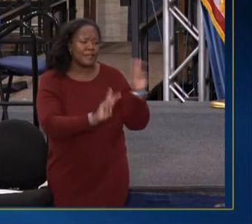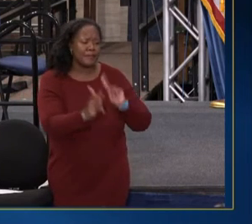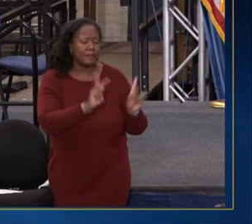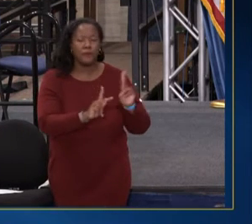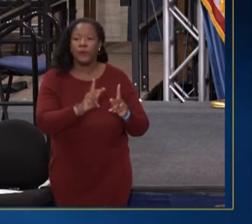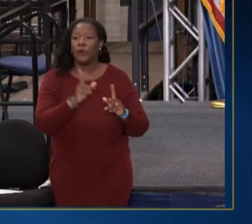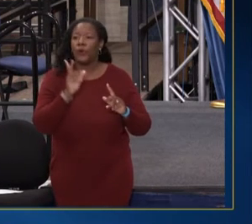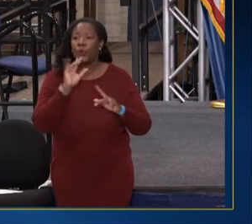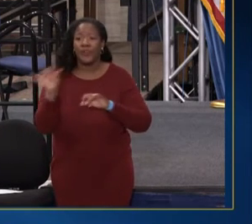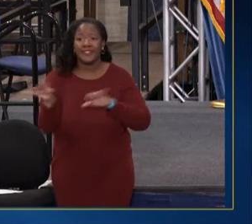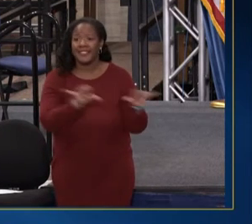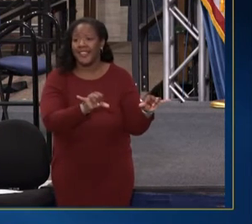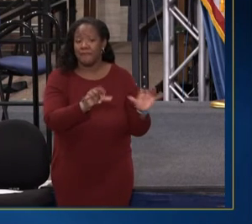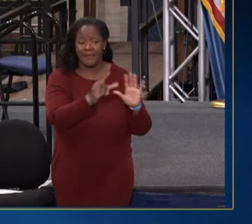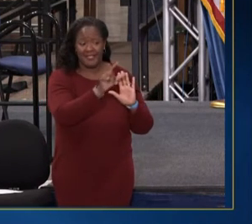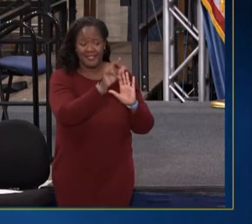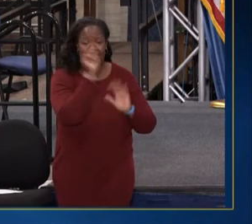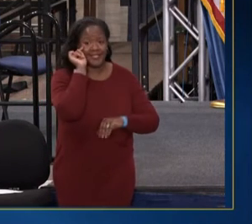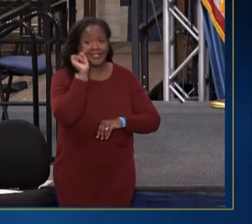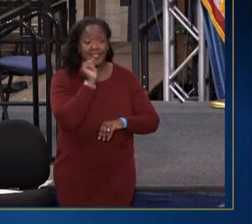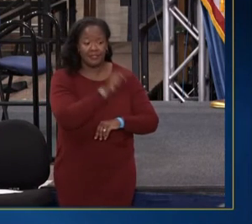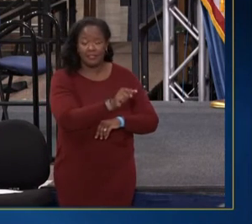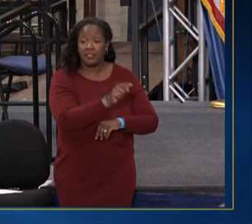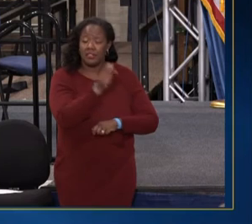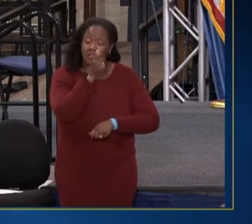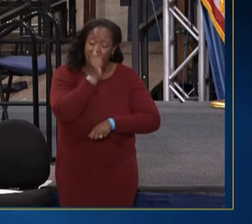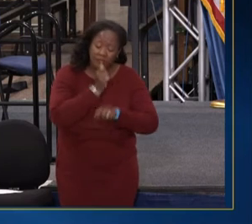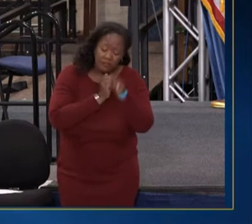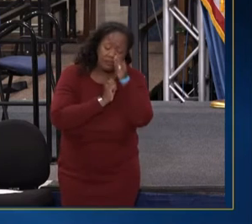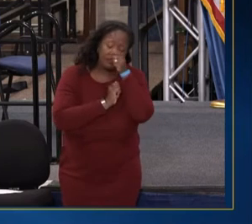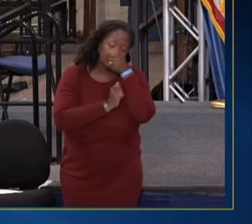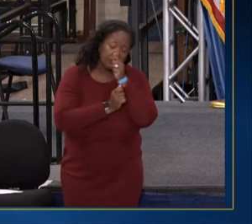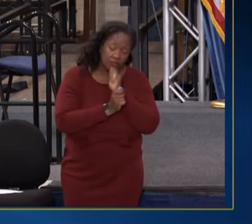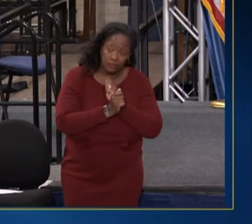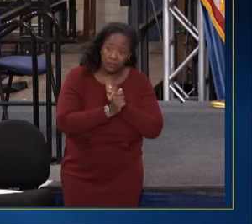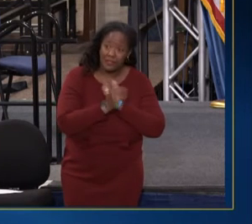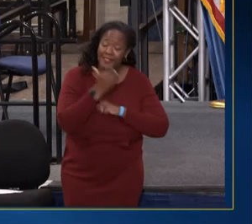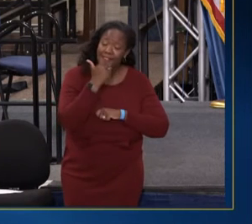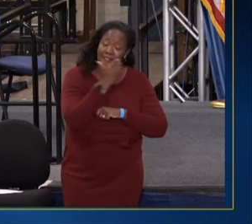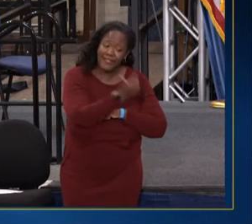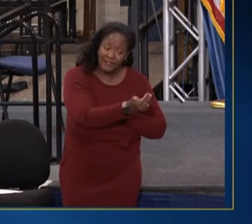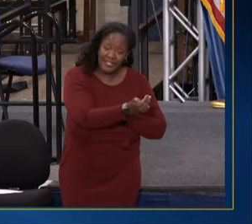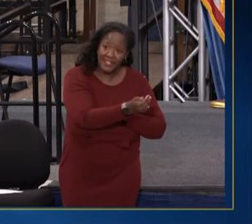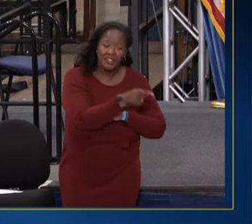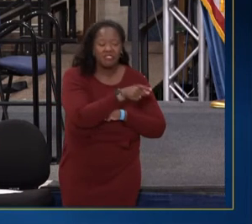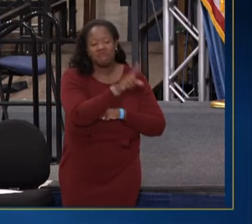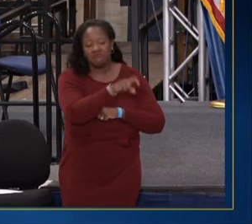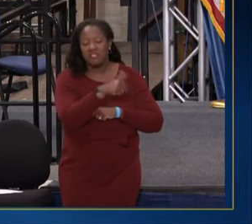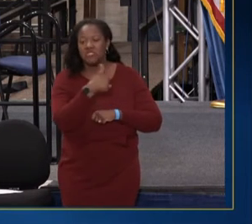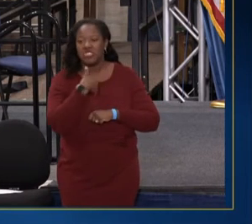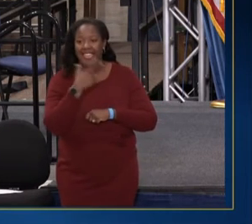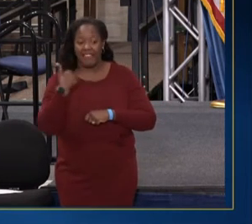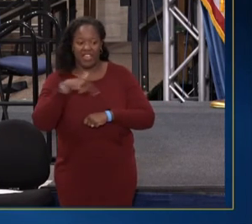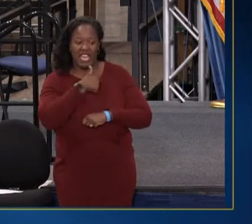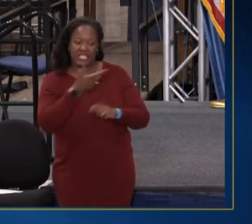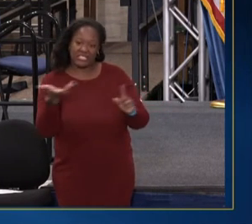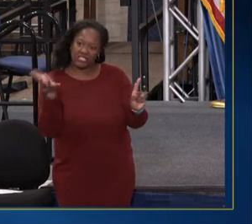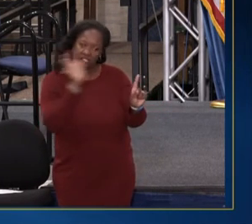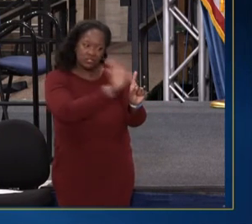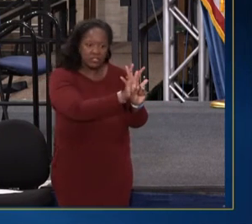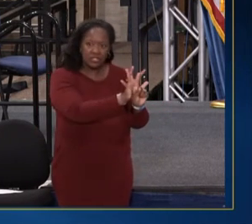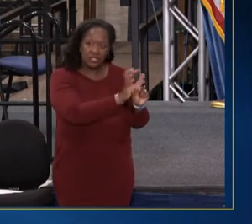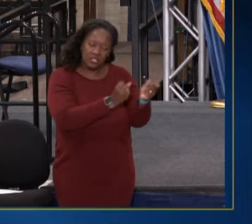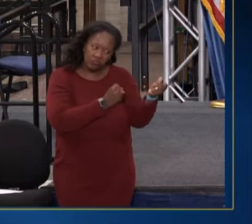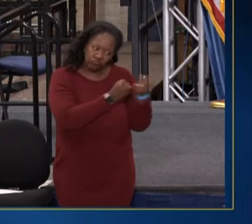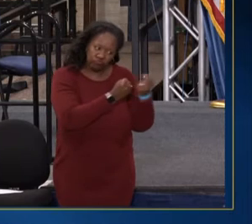through at the ripe age of 15 who deserve to have us muscling a